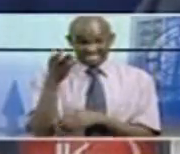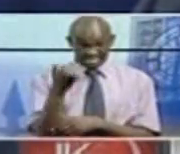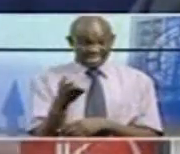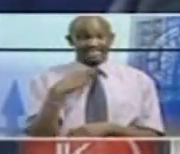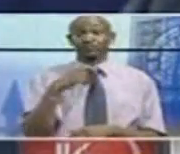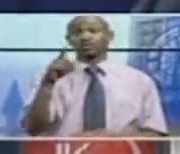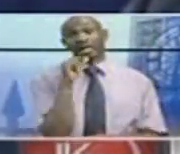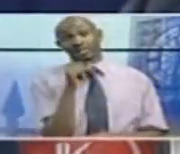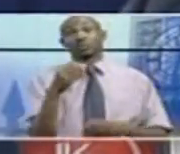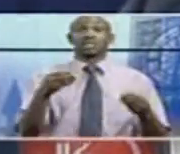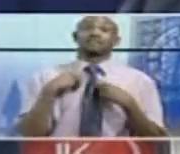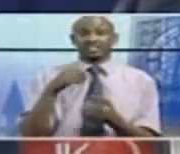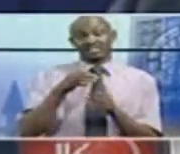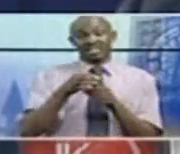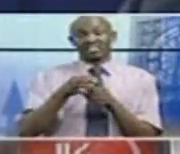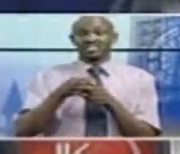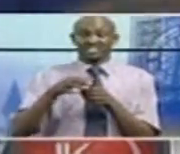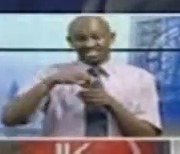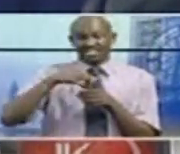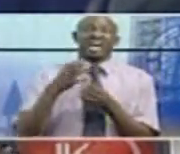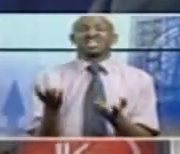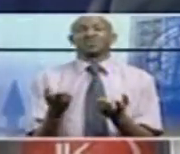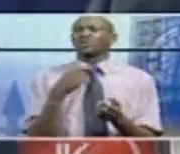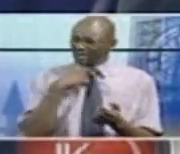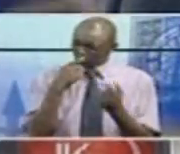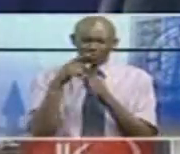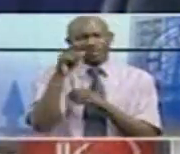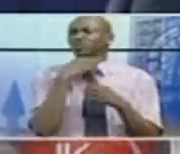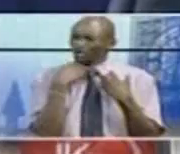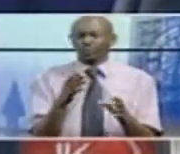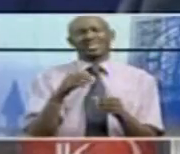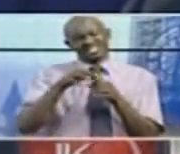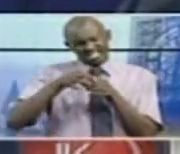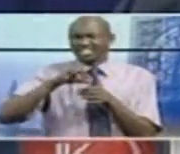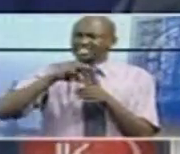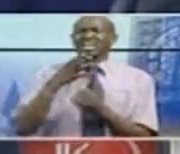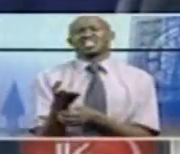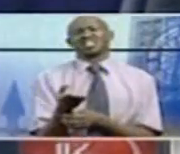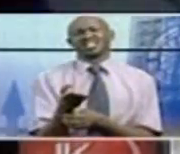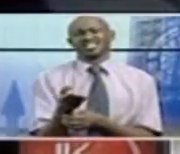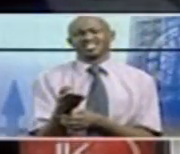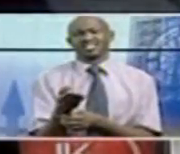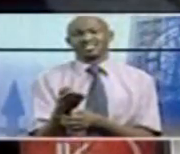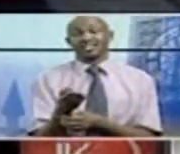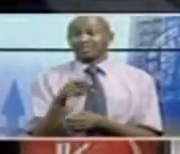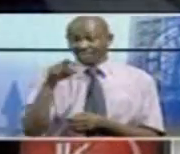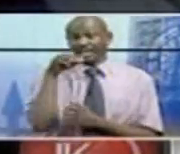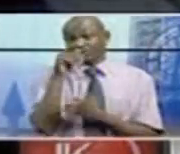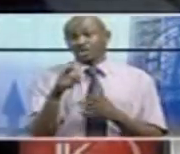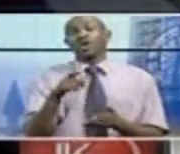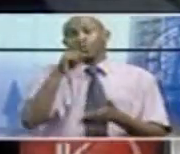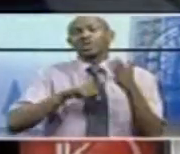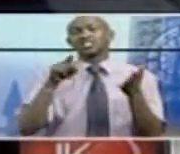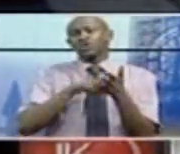you tell us you will give us tea. We don't want tea. We want to talk to you. We want to tell you. For example, he asked, what is wrong